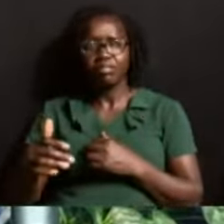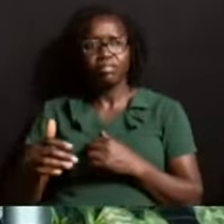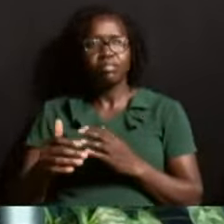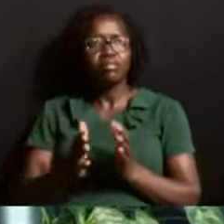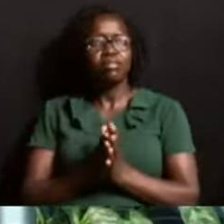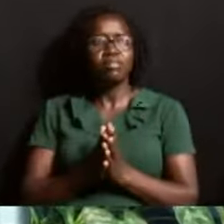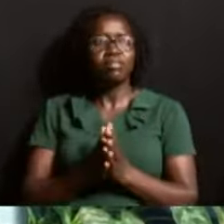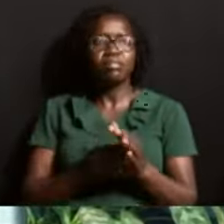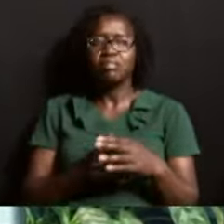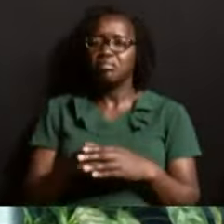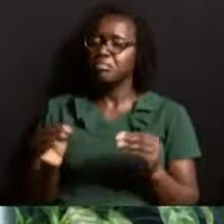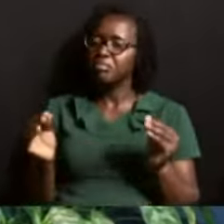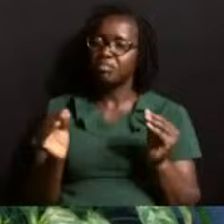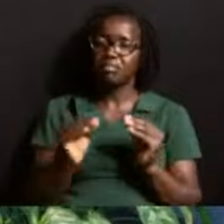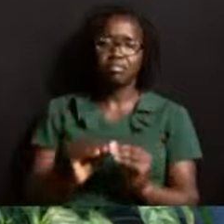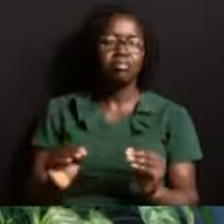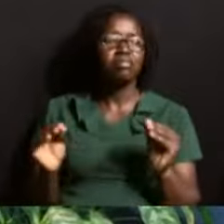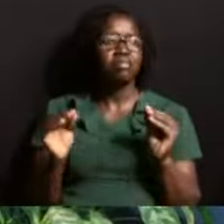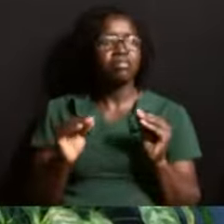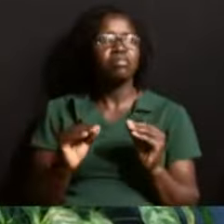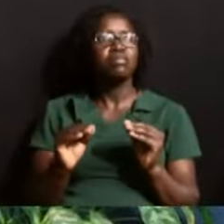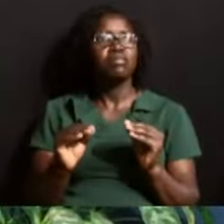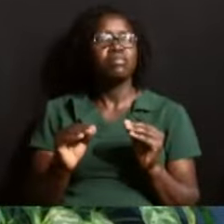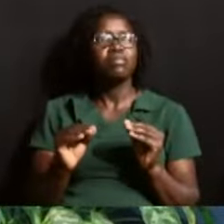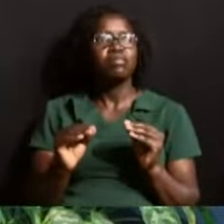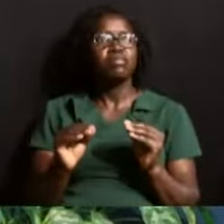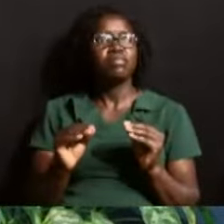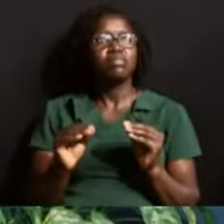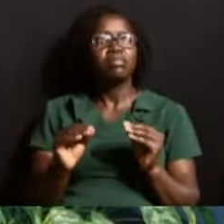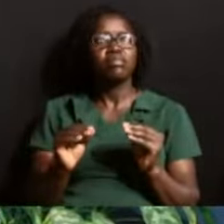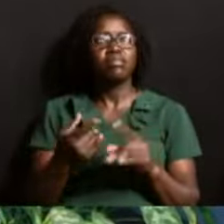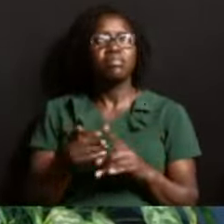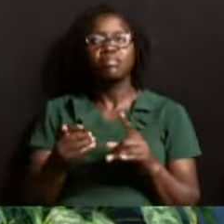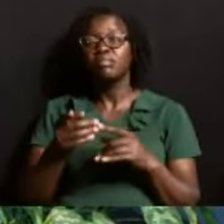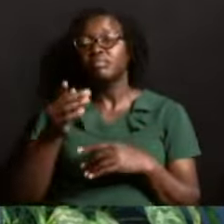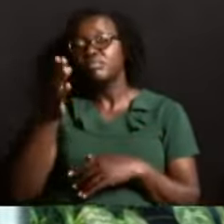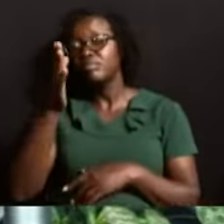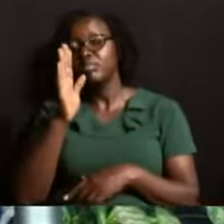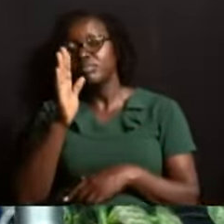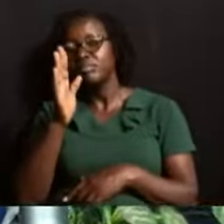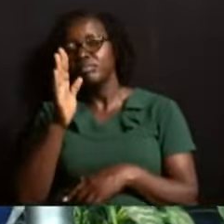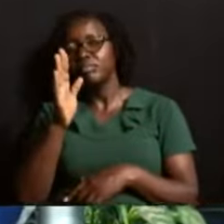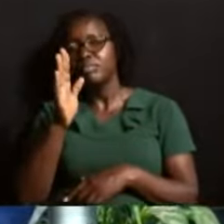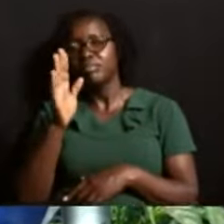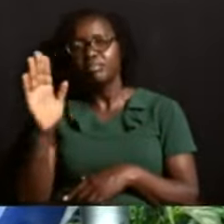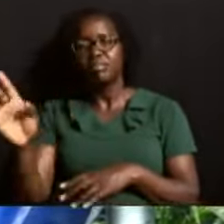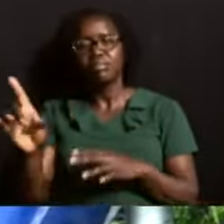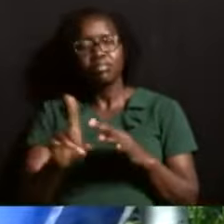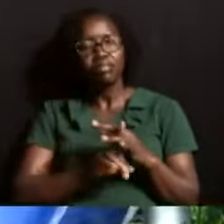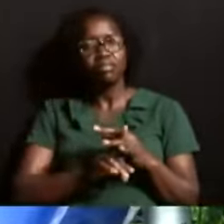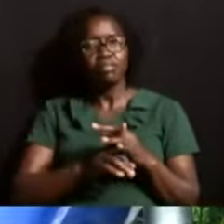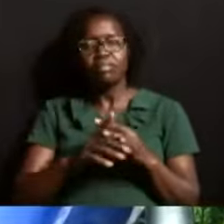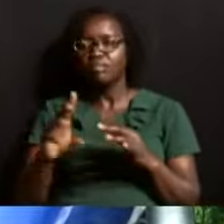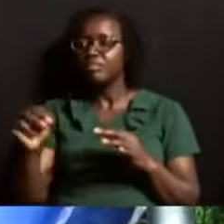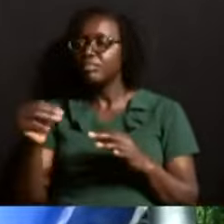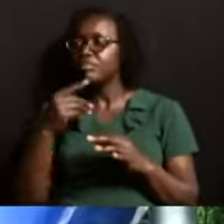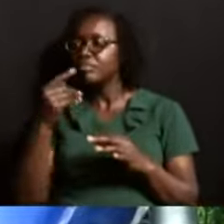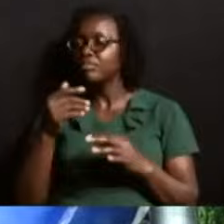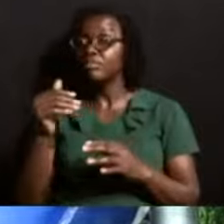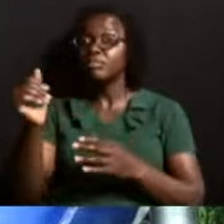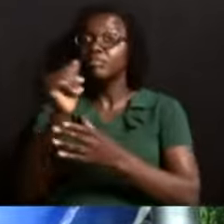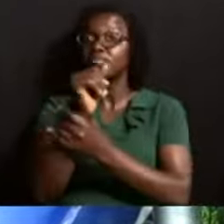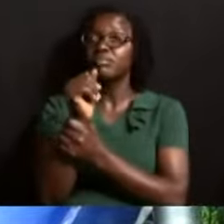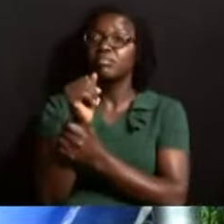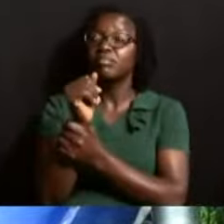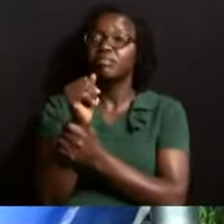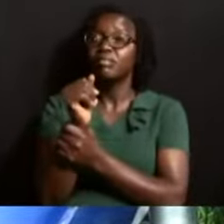comfortable. He loved it that way. But God appeared to him and said, Abraham,